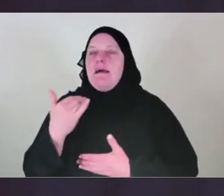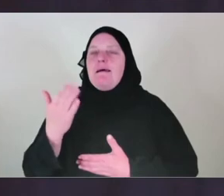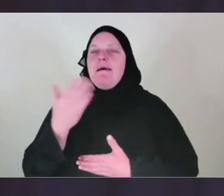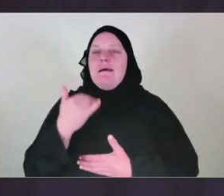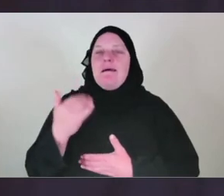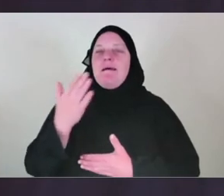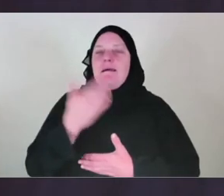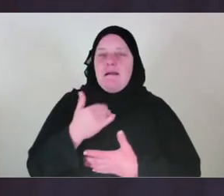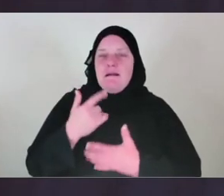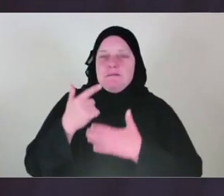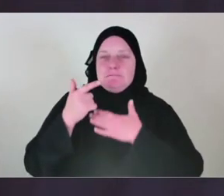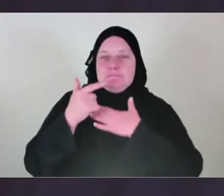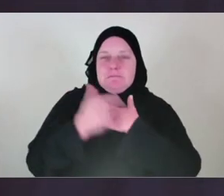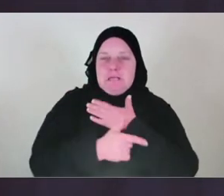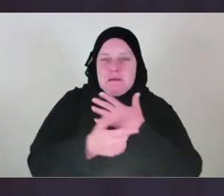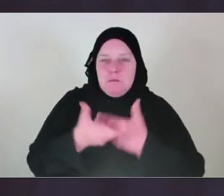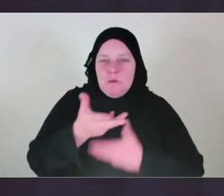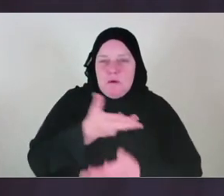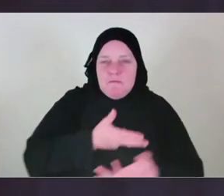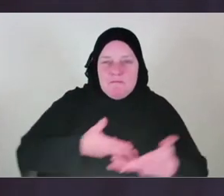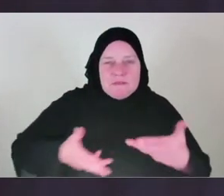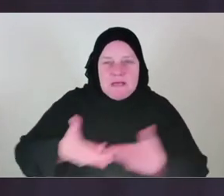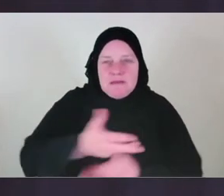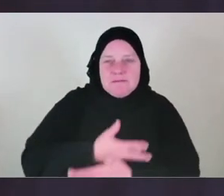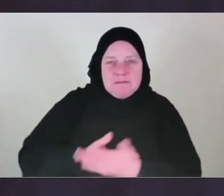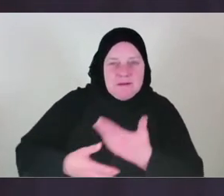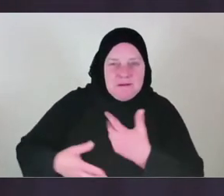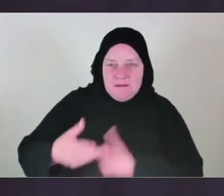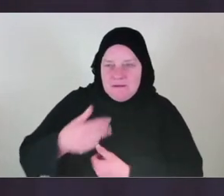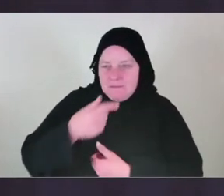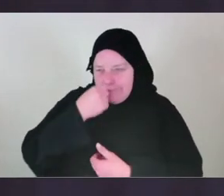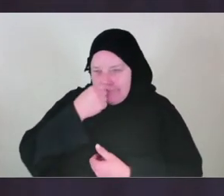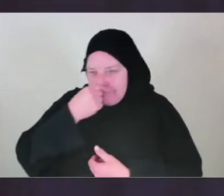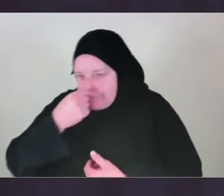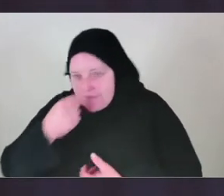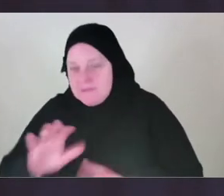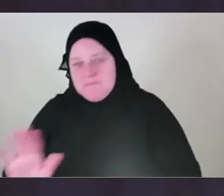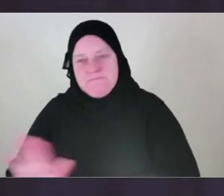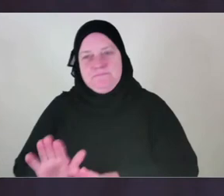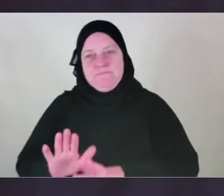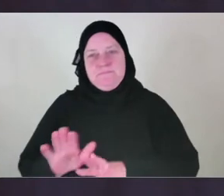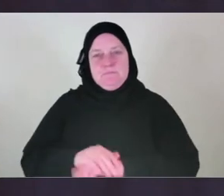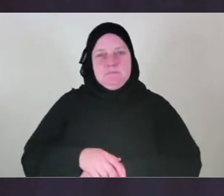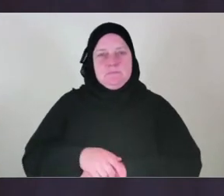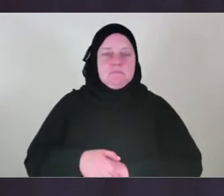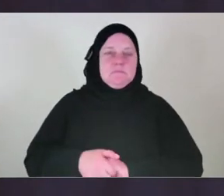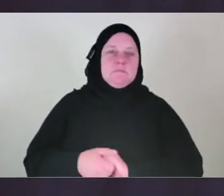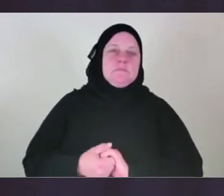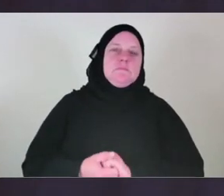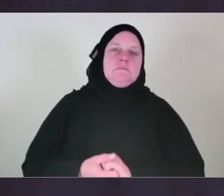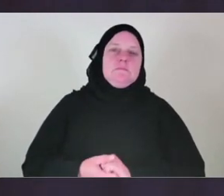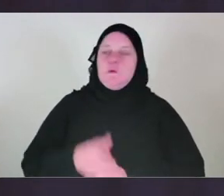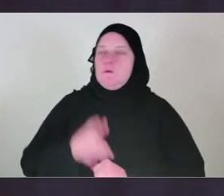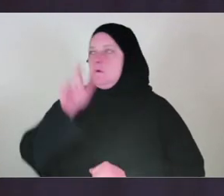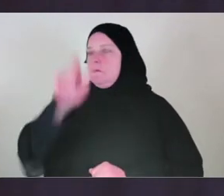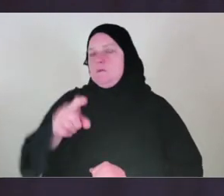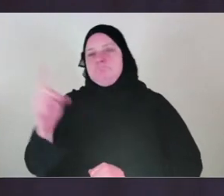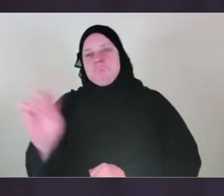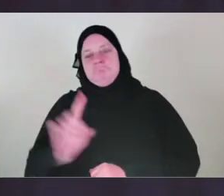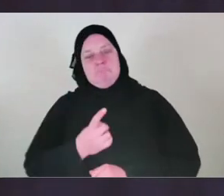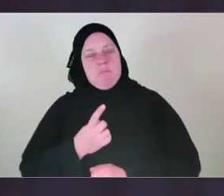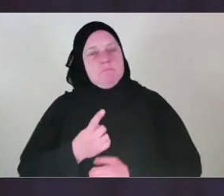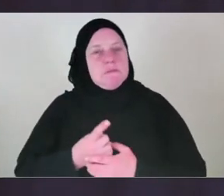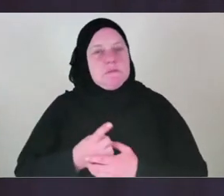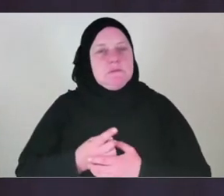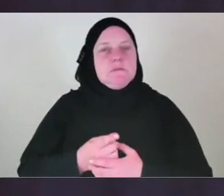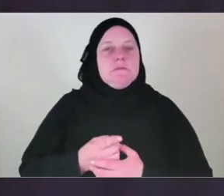Or the one, you've seen when someone says, brother, you heard this before, he comes up, says, brother, why do